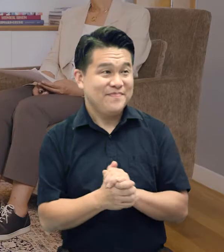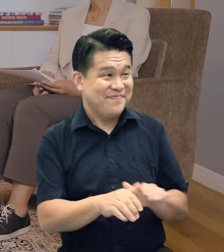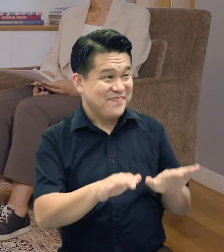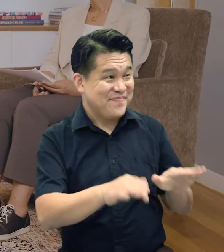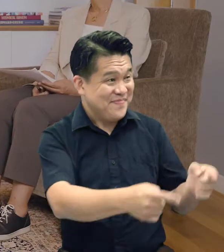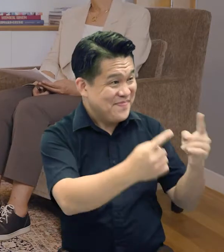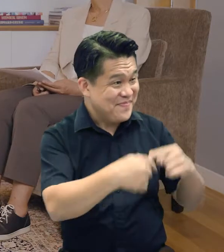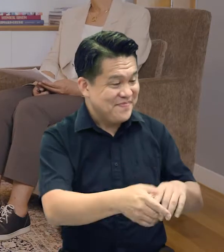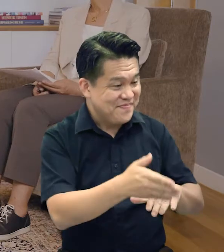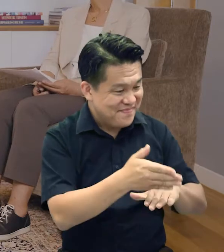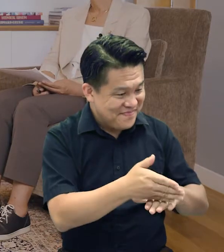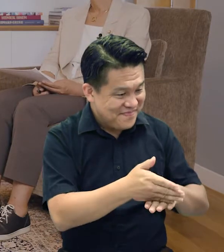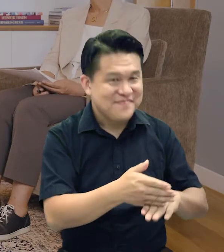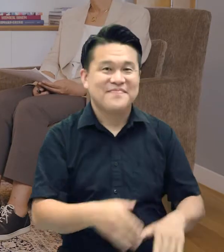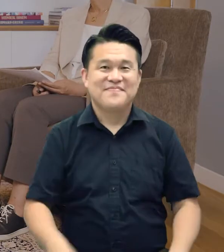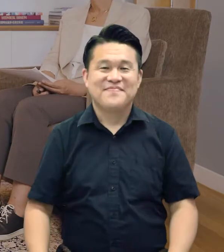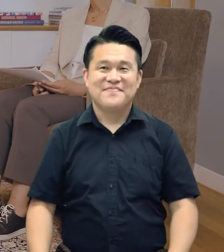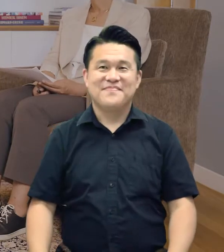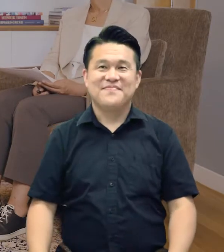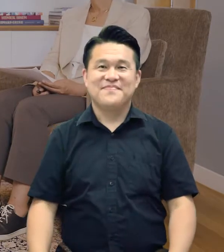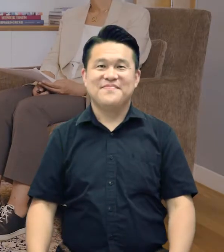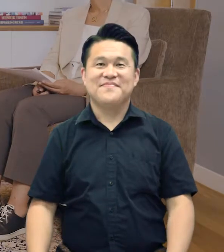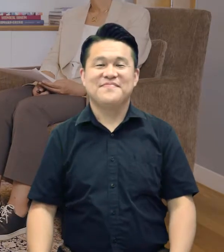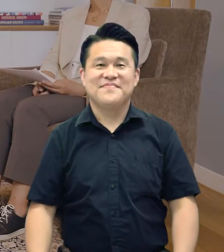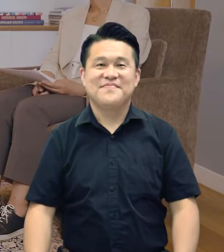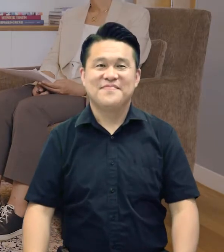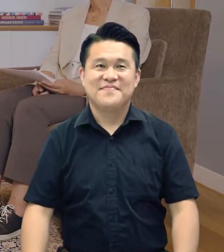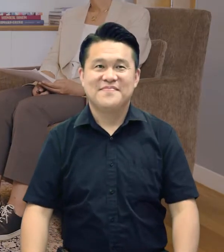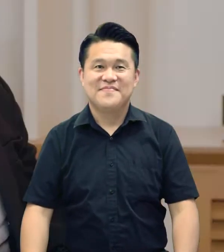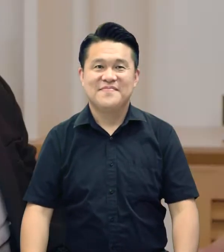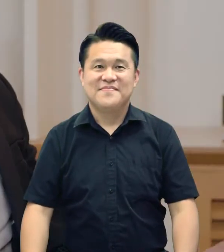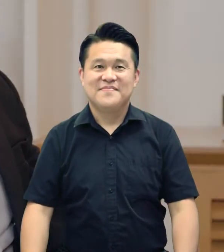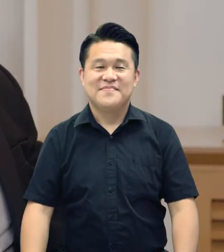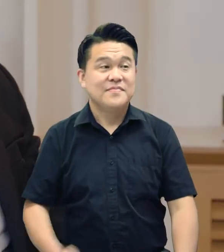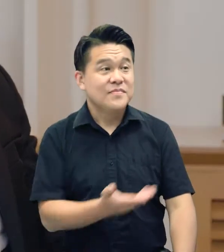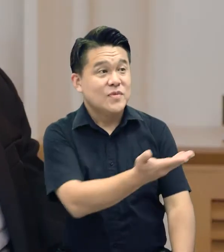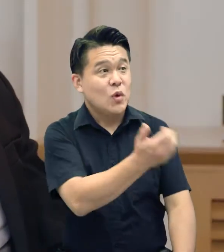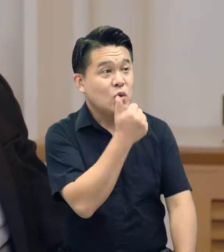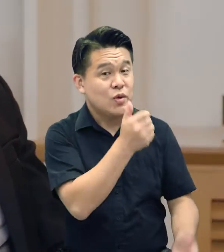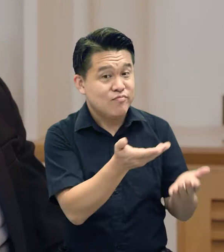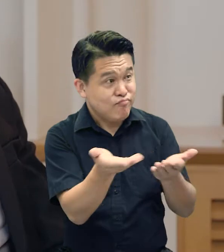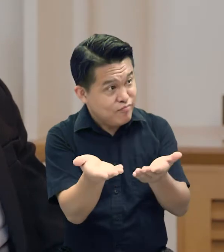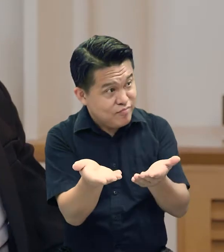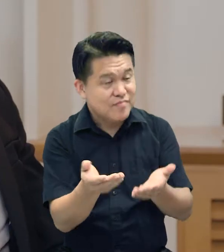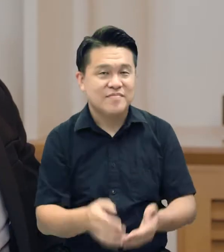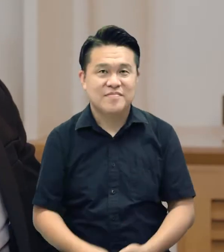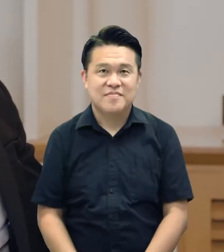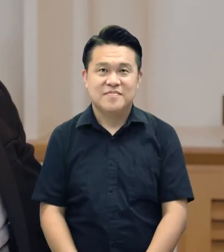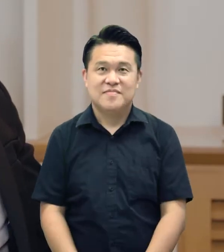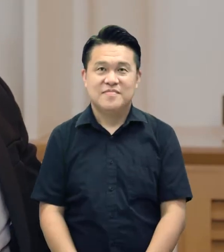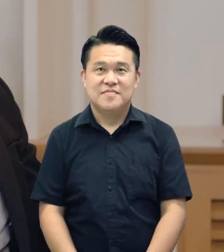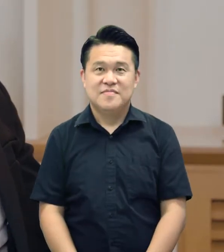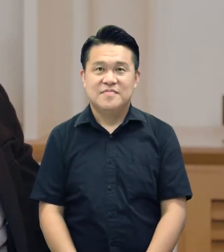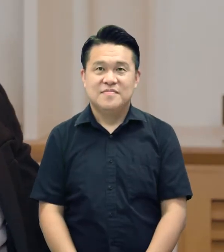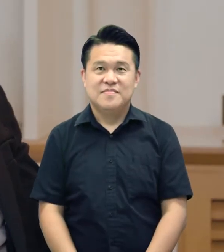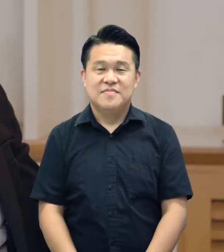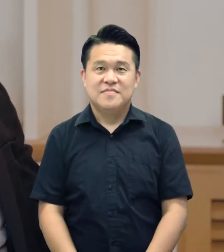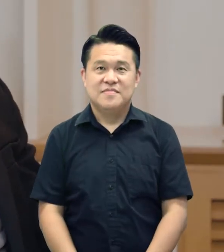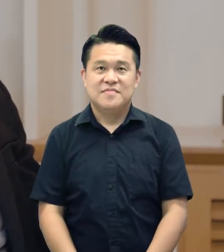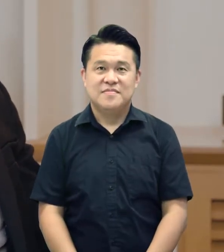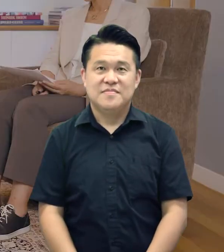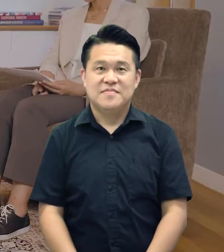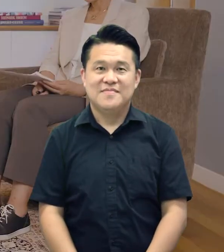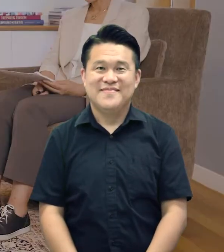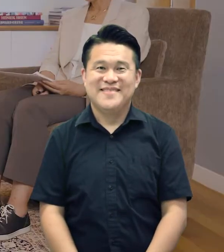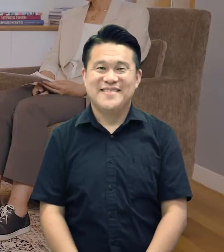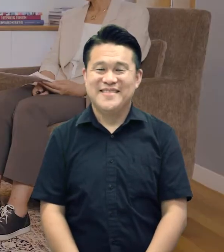It's a privilege to have you here in the Norwegian residence, Madam Kwon. Maybe you can start off by telling a little bit about yourself and your